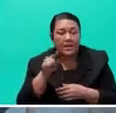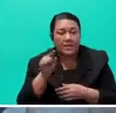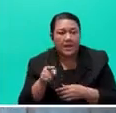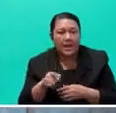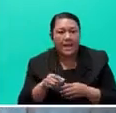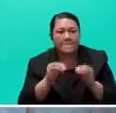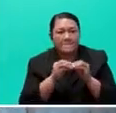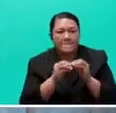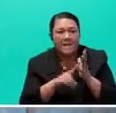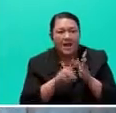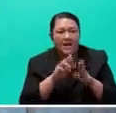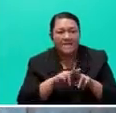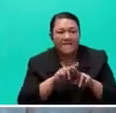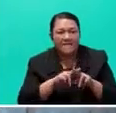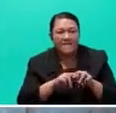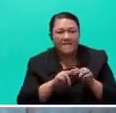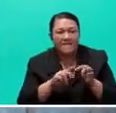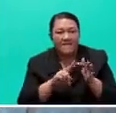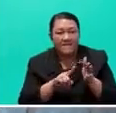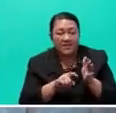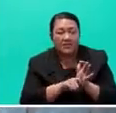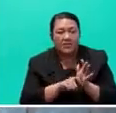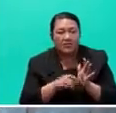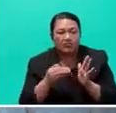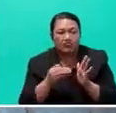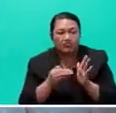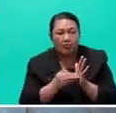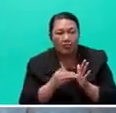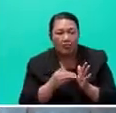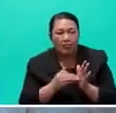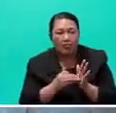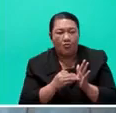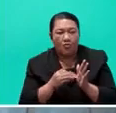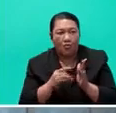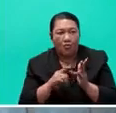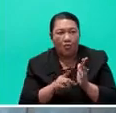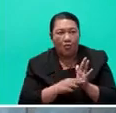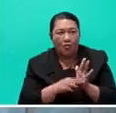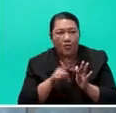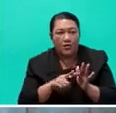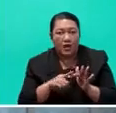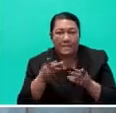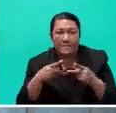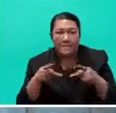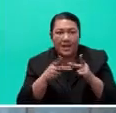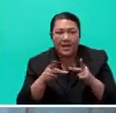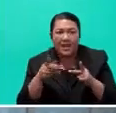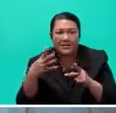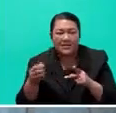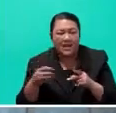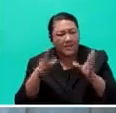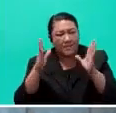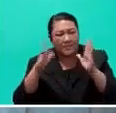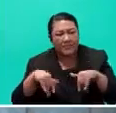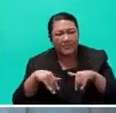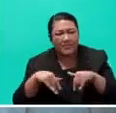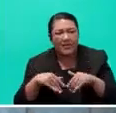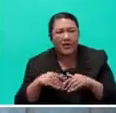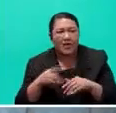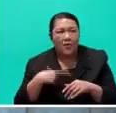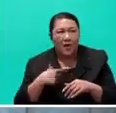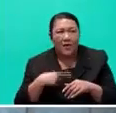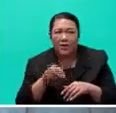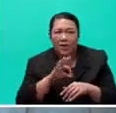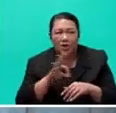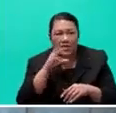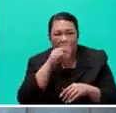There are buildings that are actually deteriorating and have abolished because they were not able